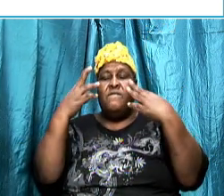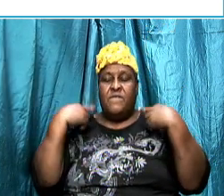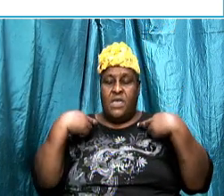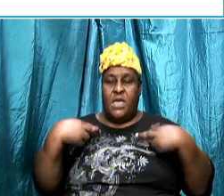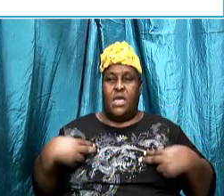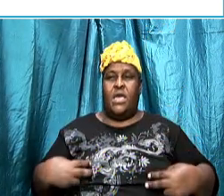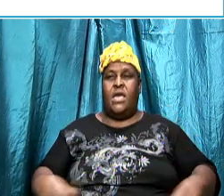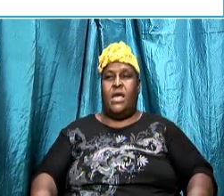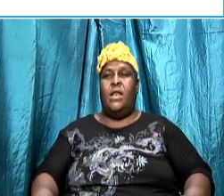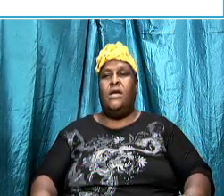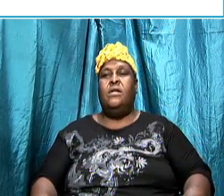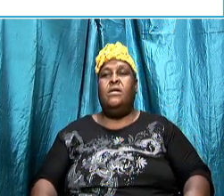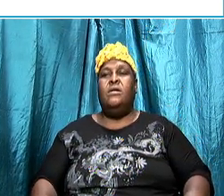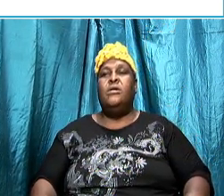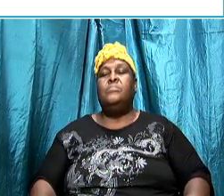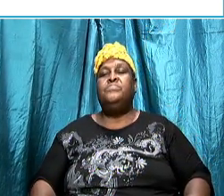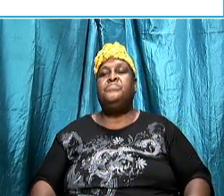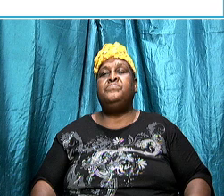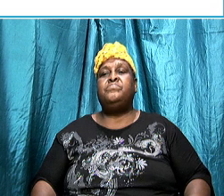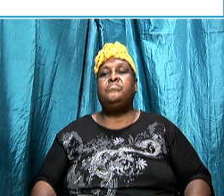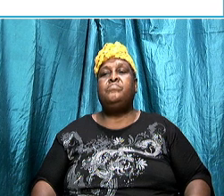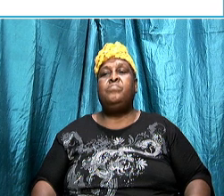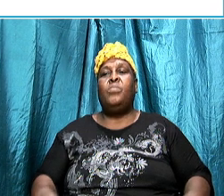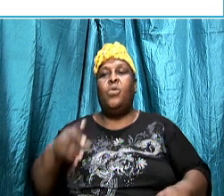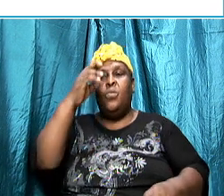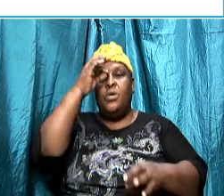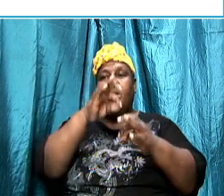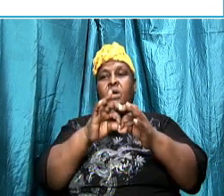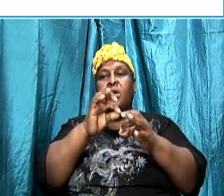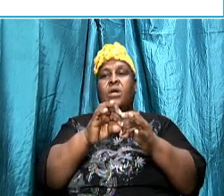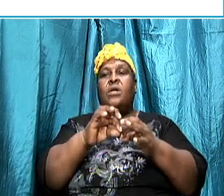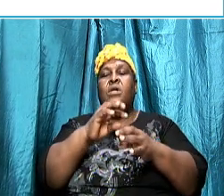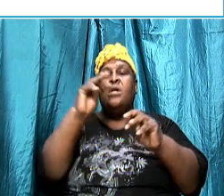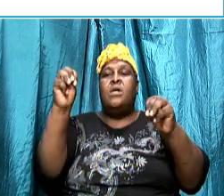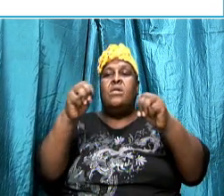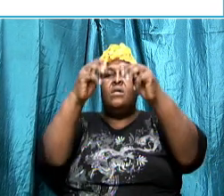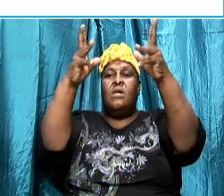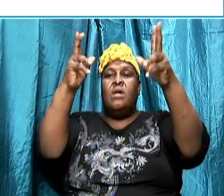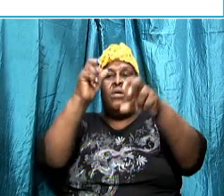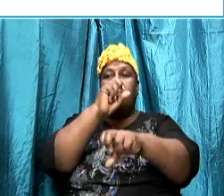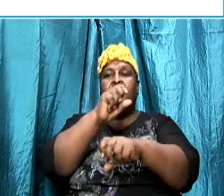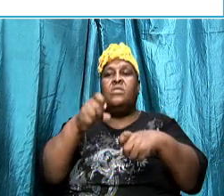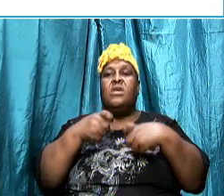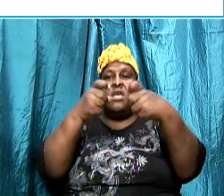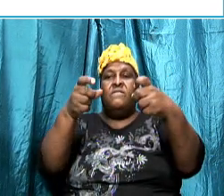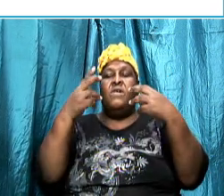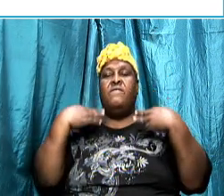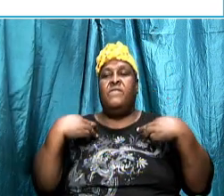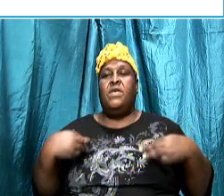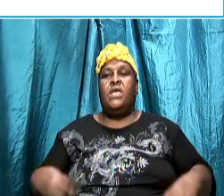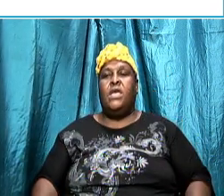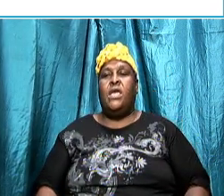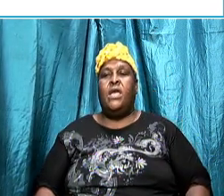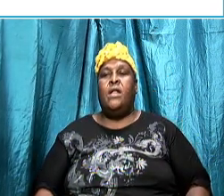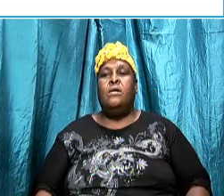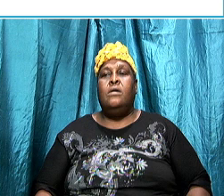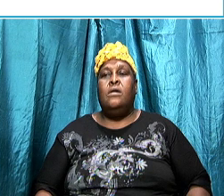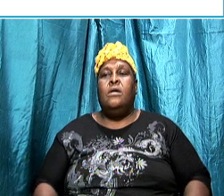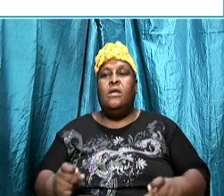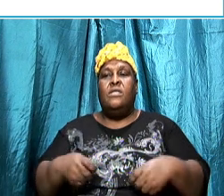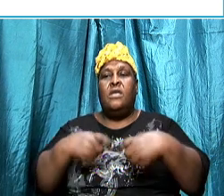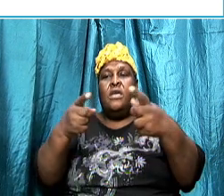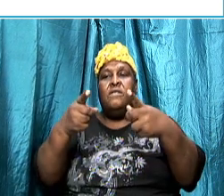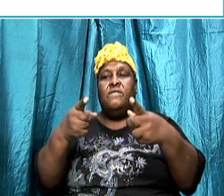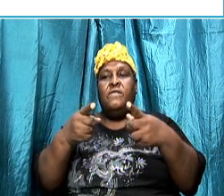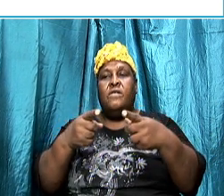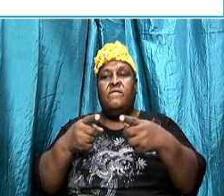that fall in that category is faith, working of miracles, and gift of